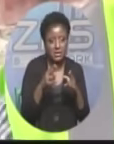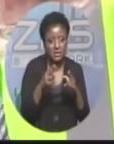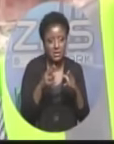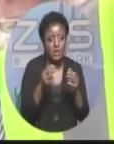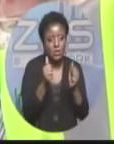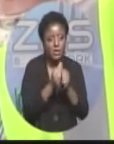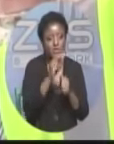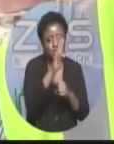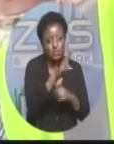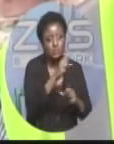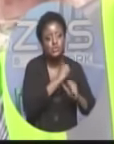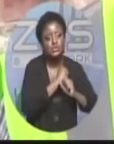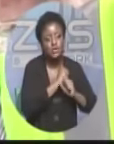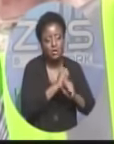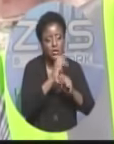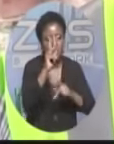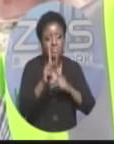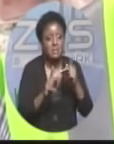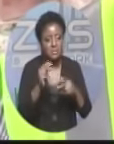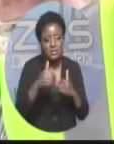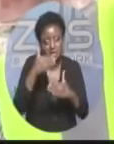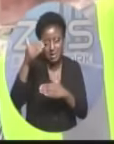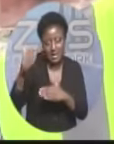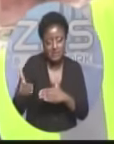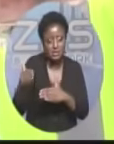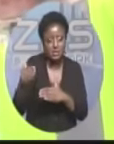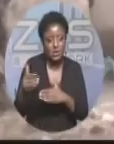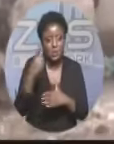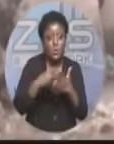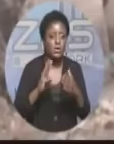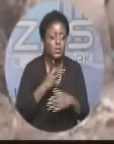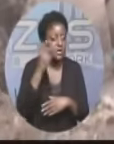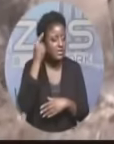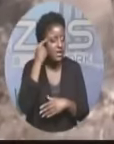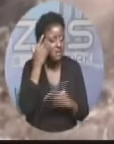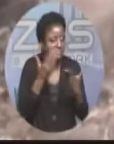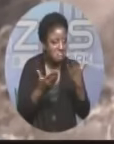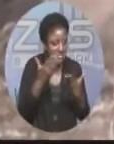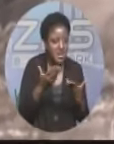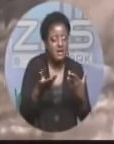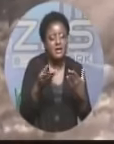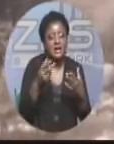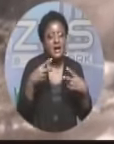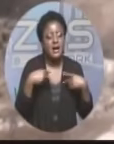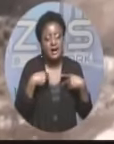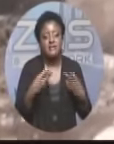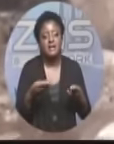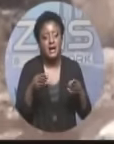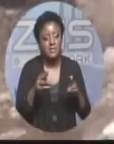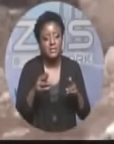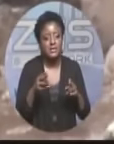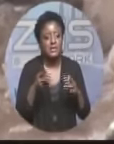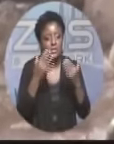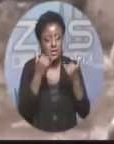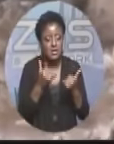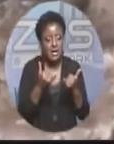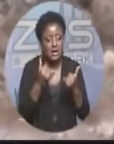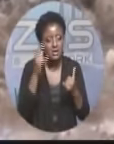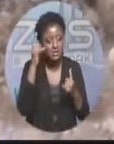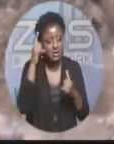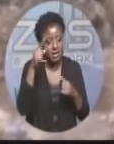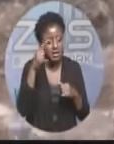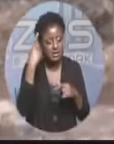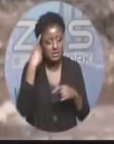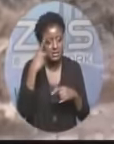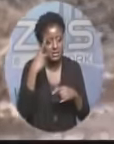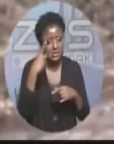two security people right next to us, what we think might have happened, and we're now looking to see what further instigations we can do to